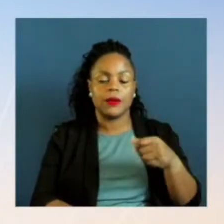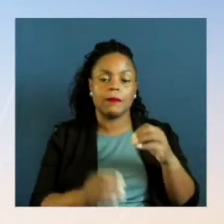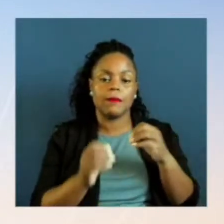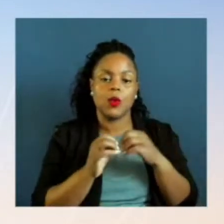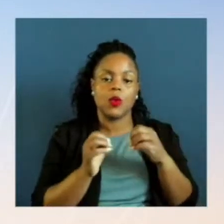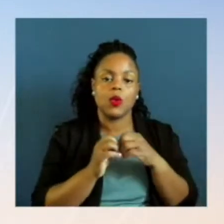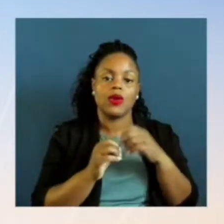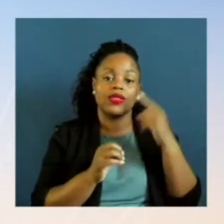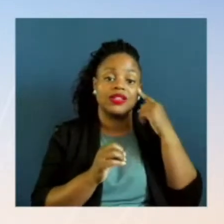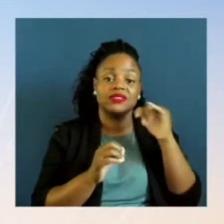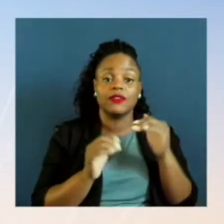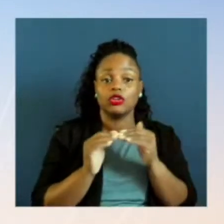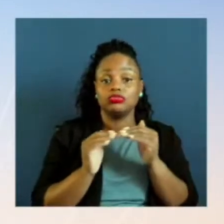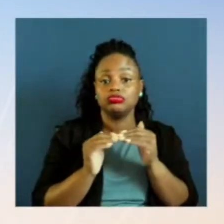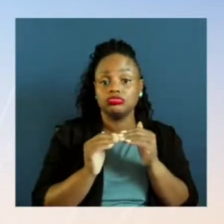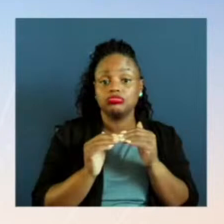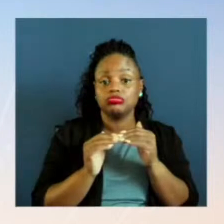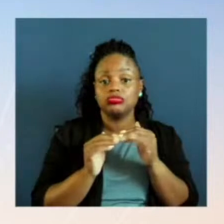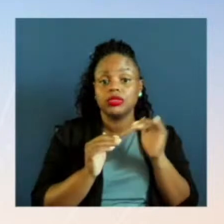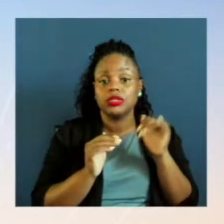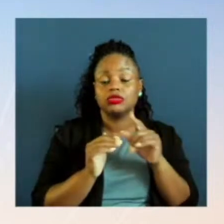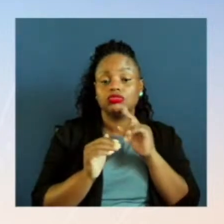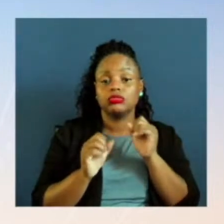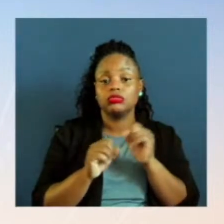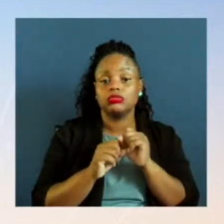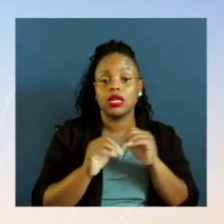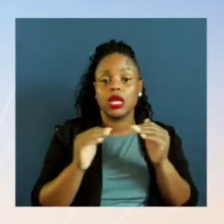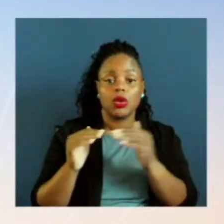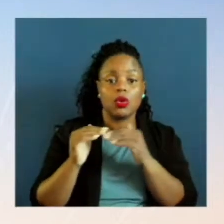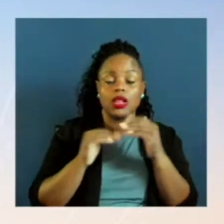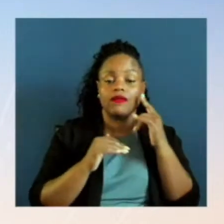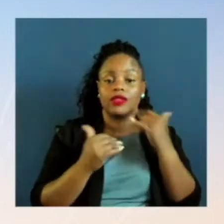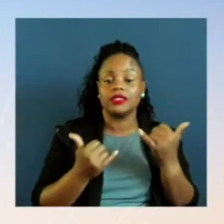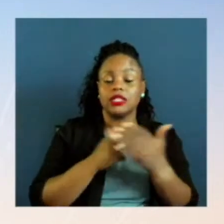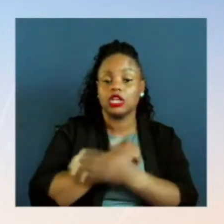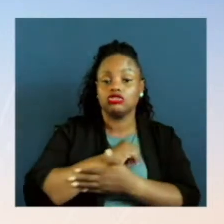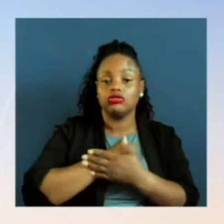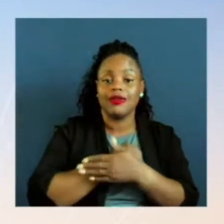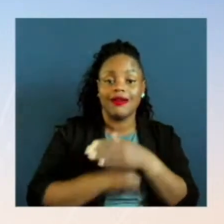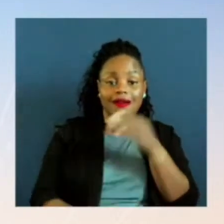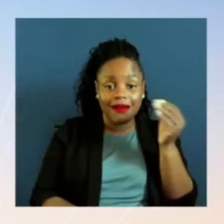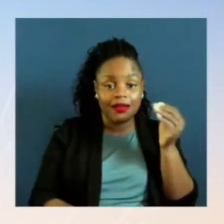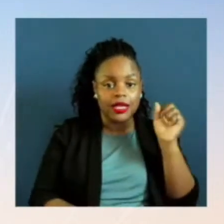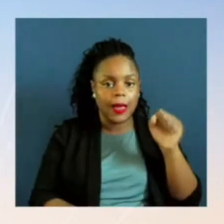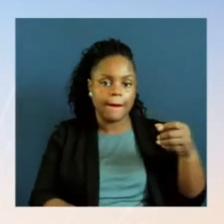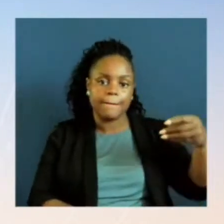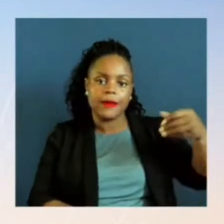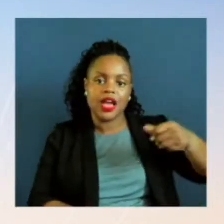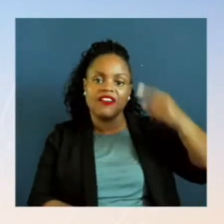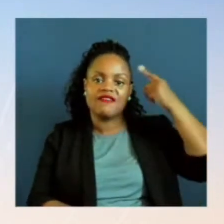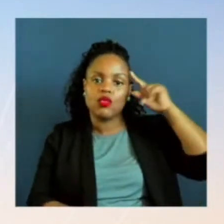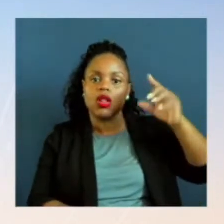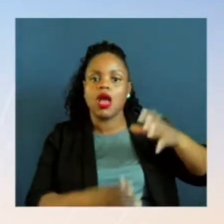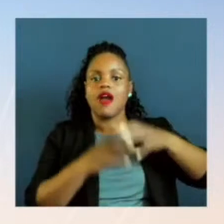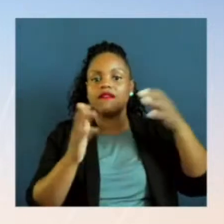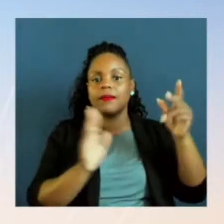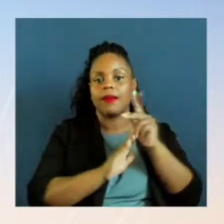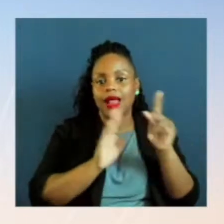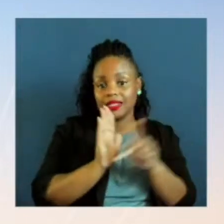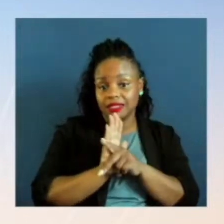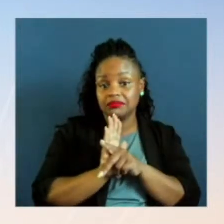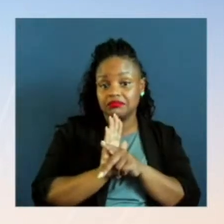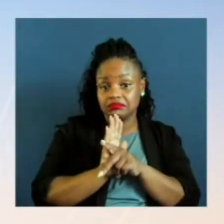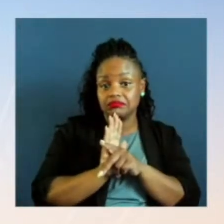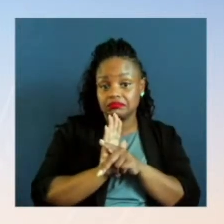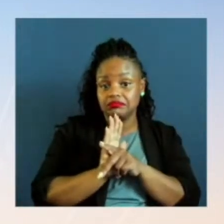in this country, and that can also pay for a lot of these important policy initiatives. Go ahead. Are there any more details about the